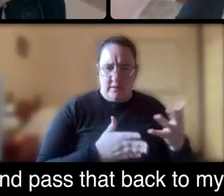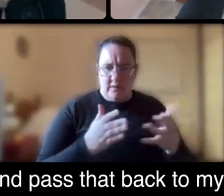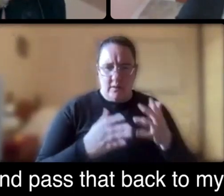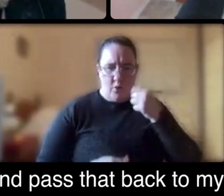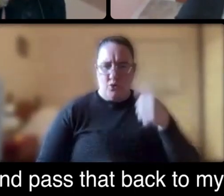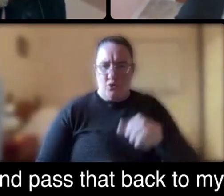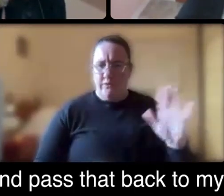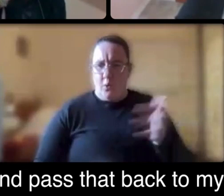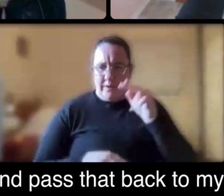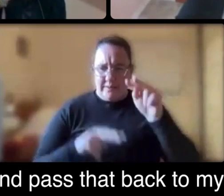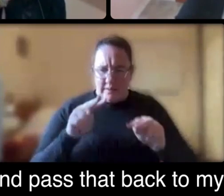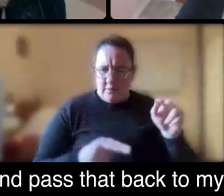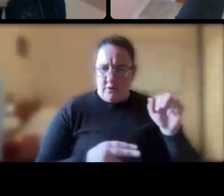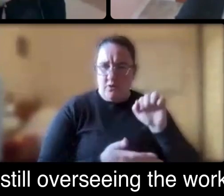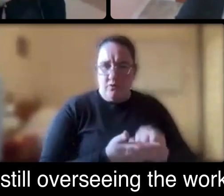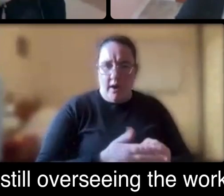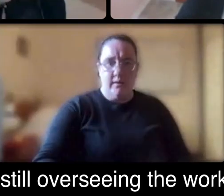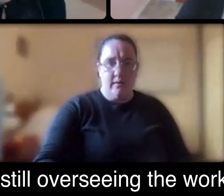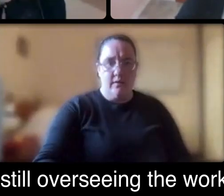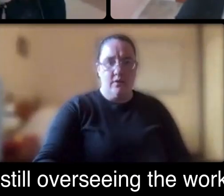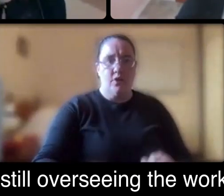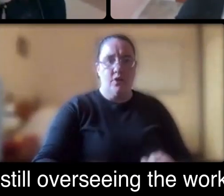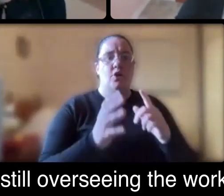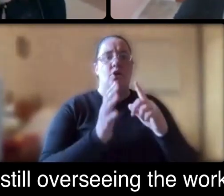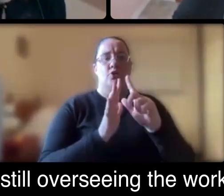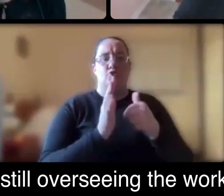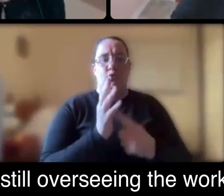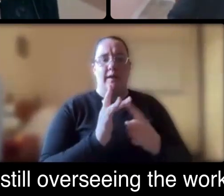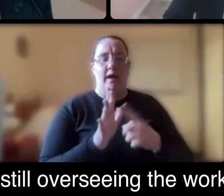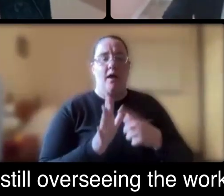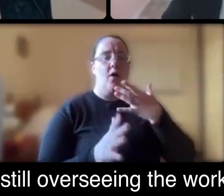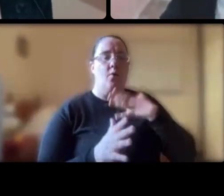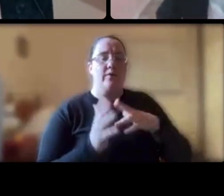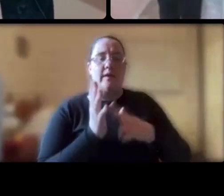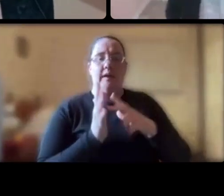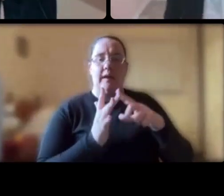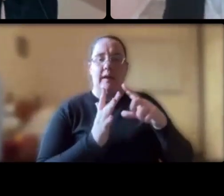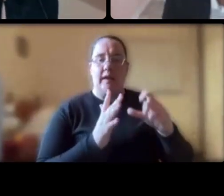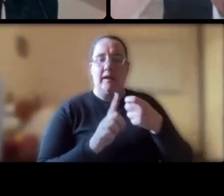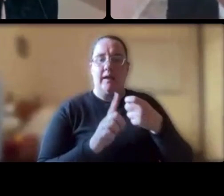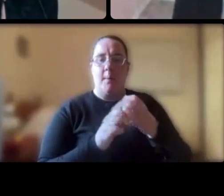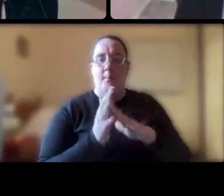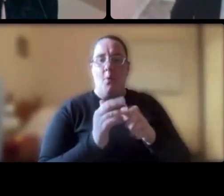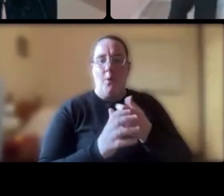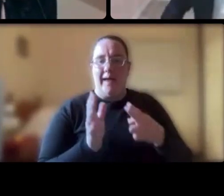Can I be very cheeky, Nick, and pass that back to my colleague, Nick Morgan, who's still overseeing the work?